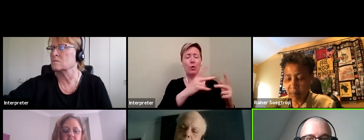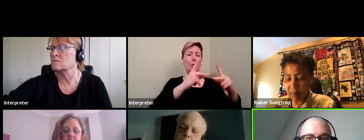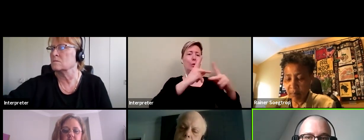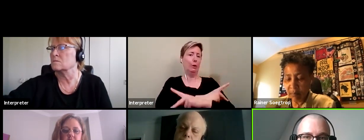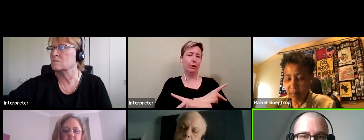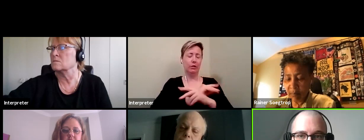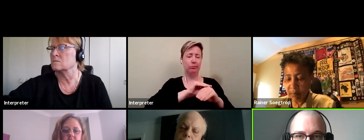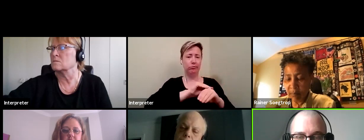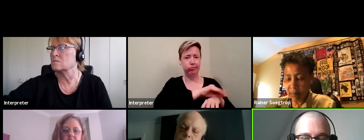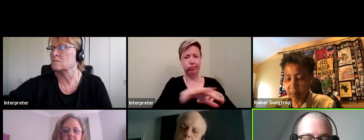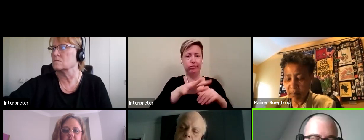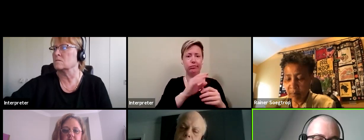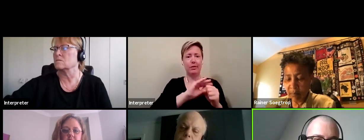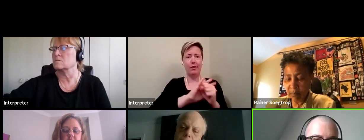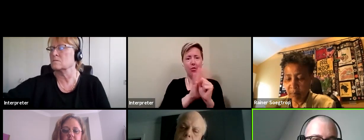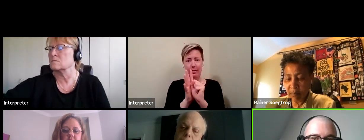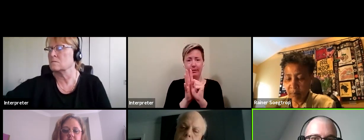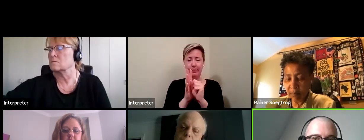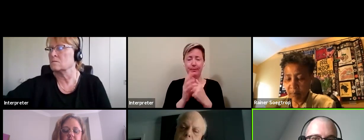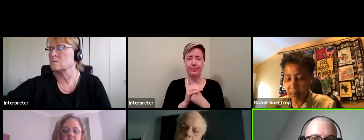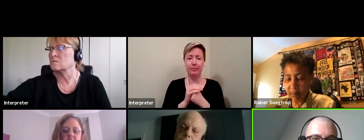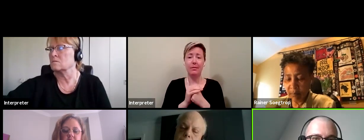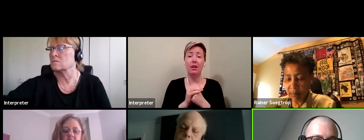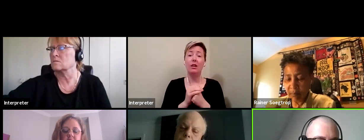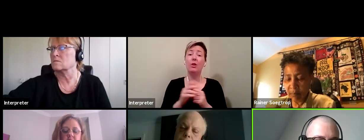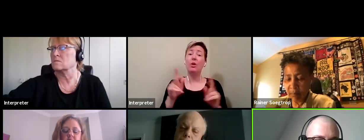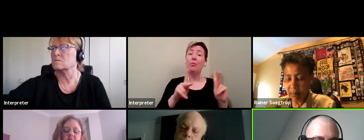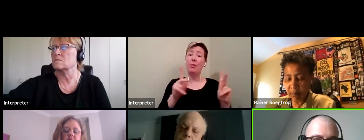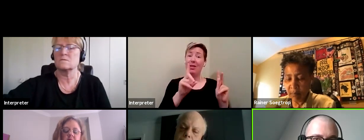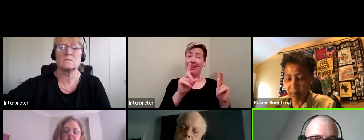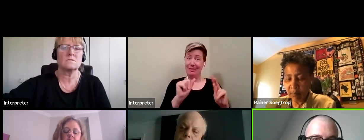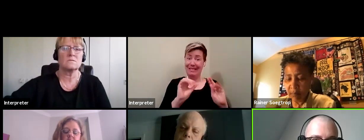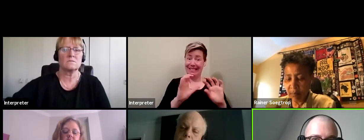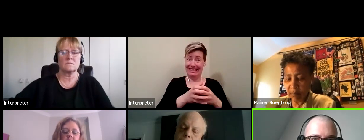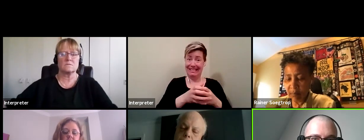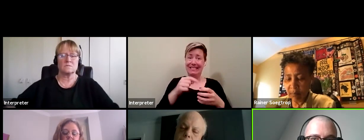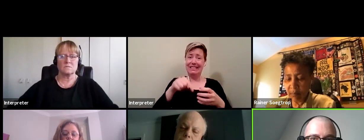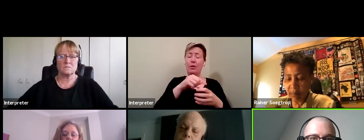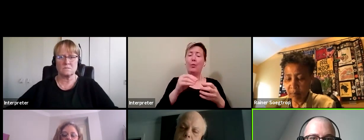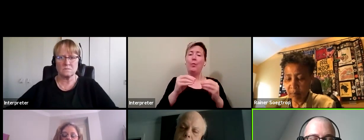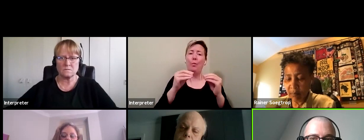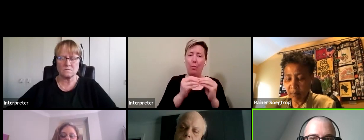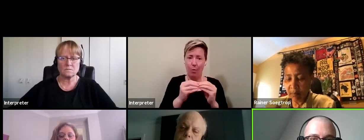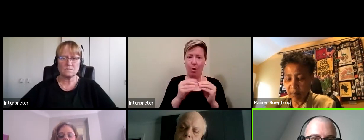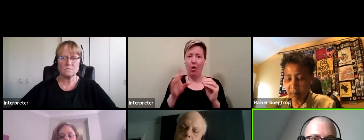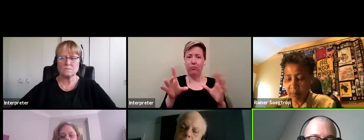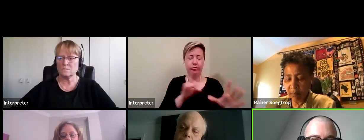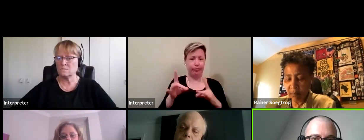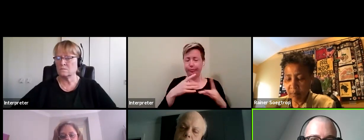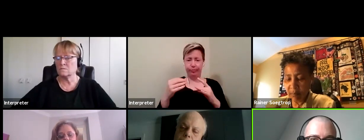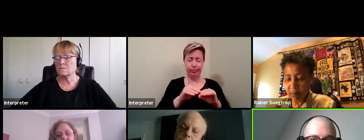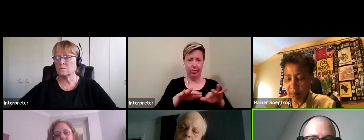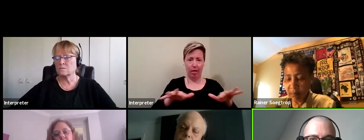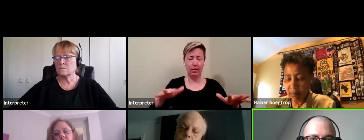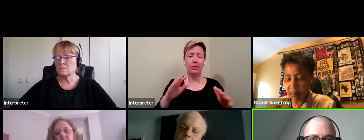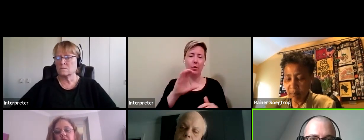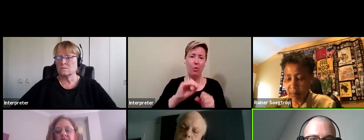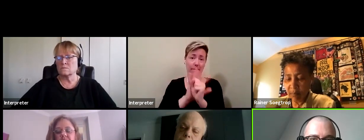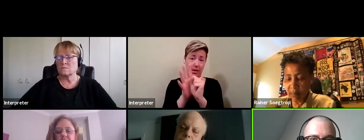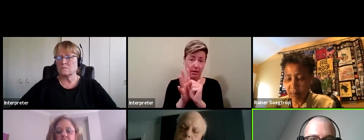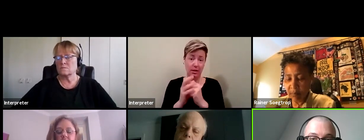of our communities of persons with disabilities are more vulnerable to the COVID virus. Most systems and